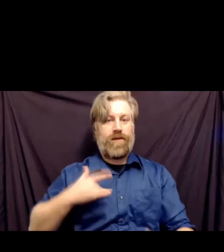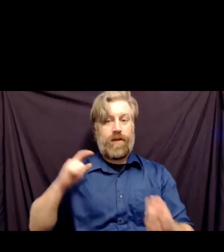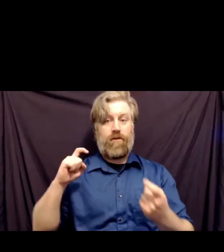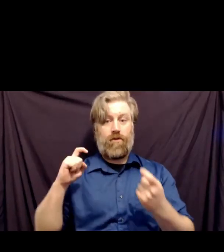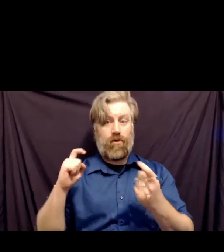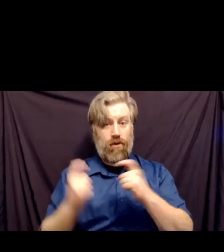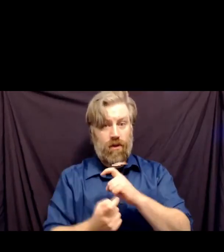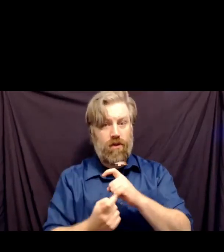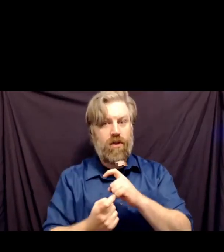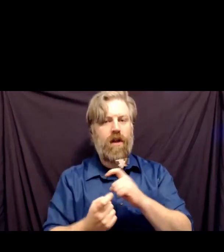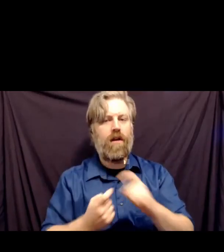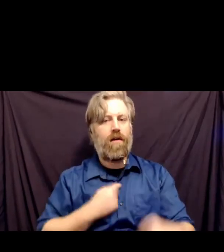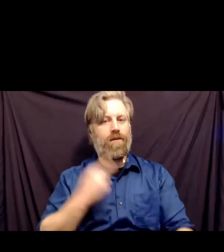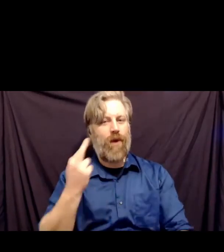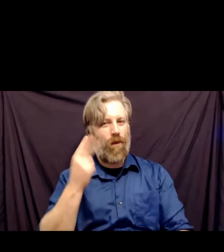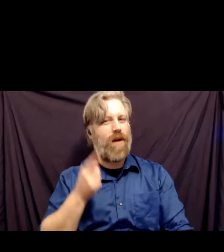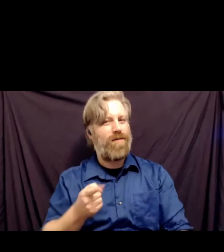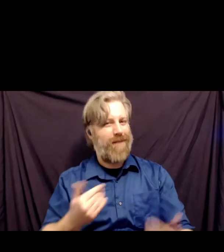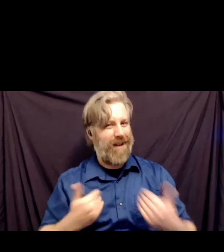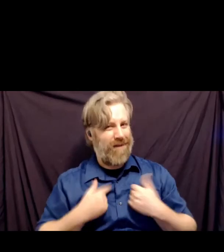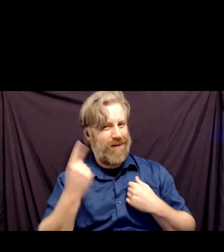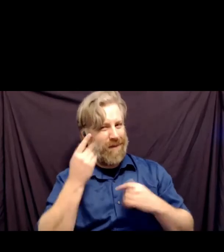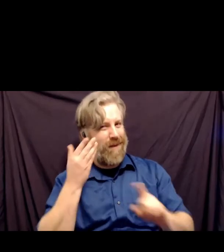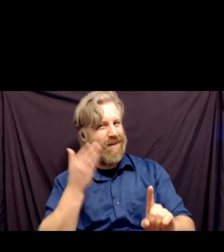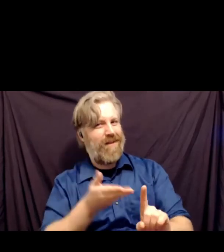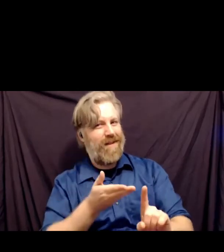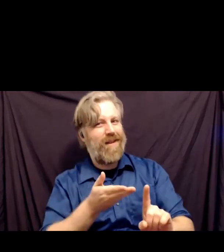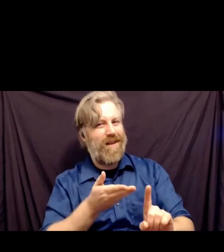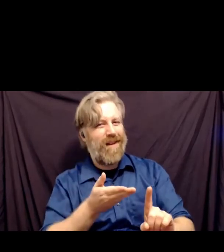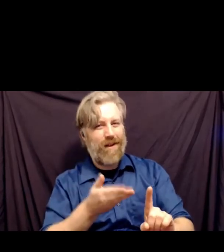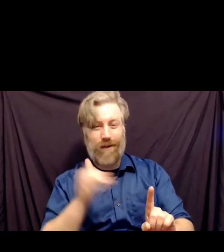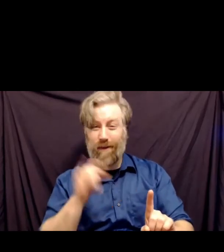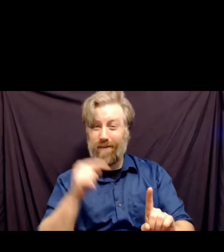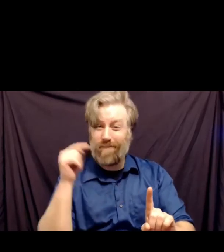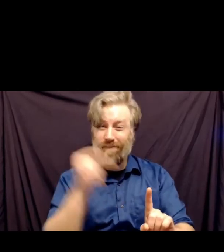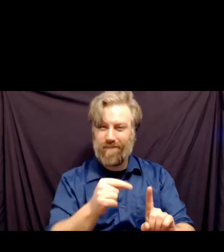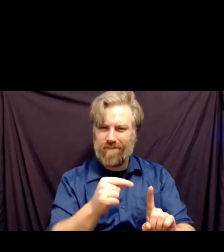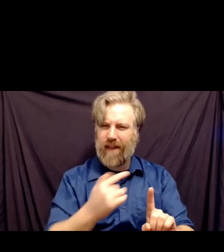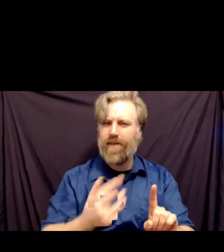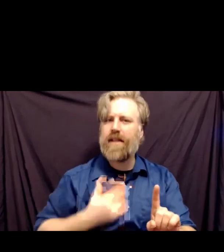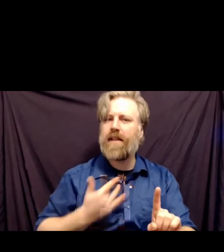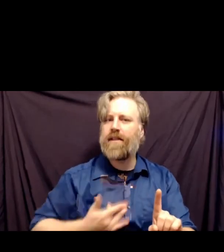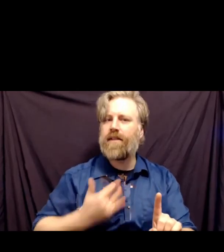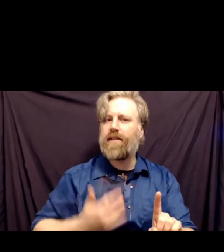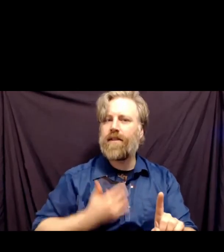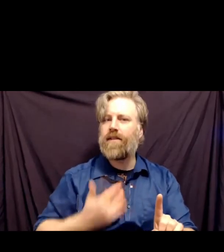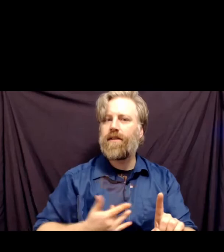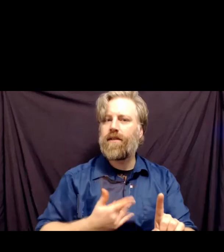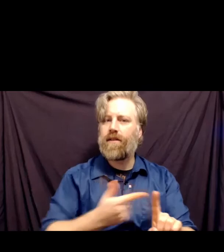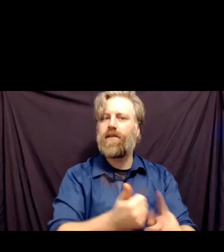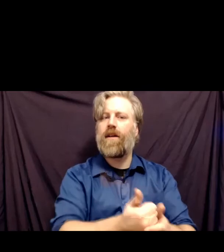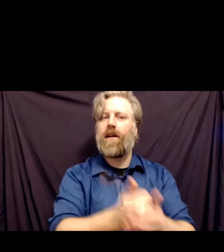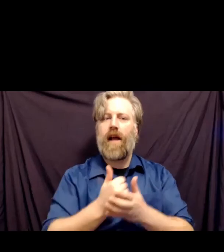to this. And so it's a feeling, and it actually put me in touch